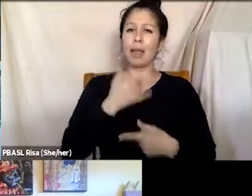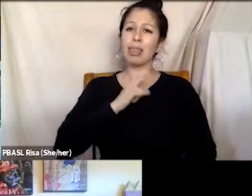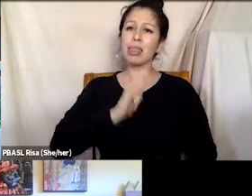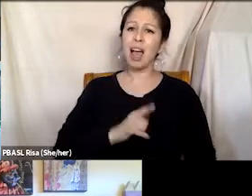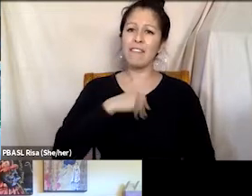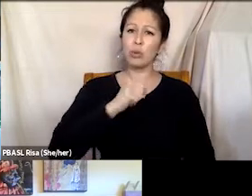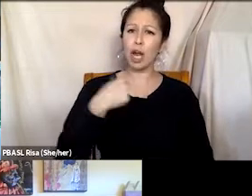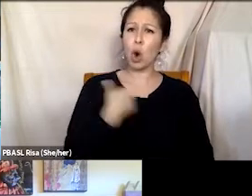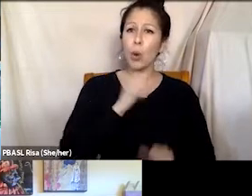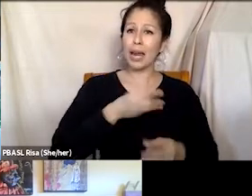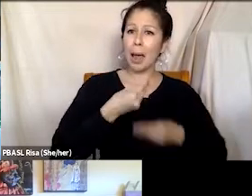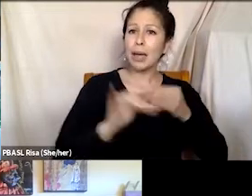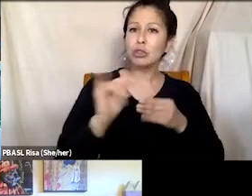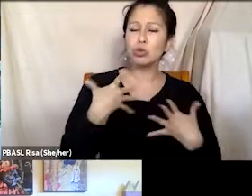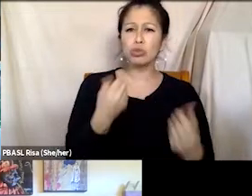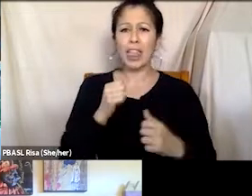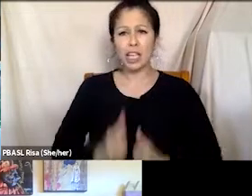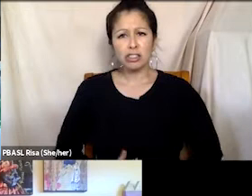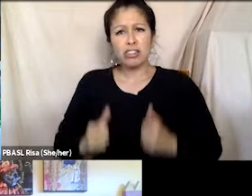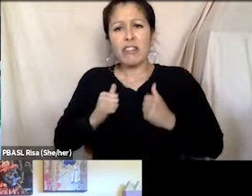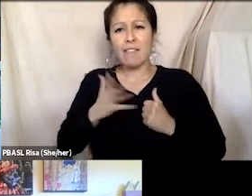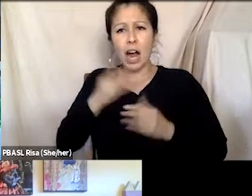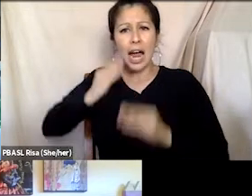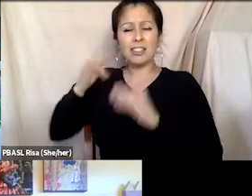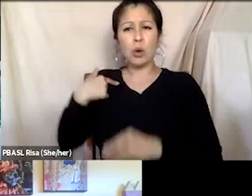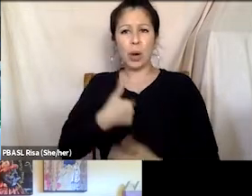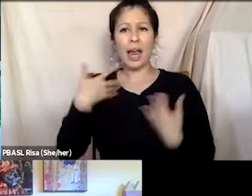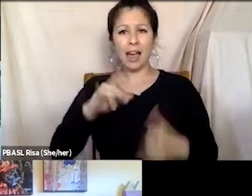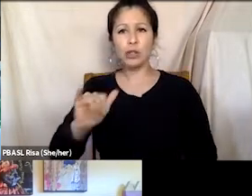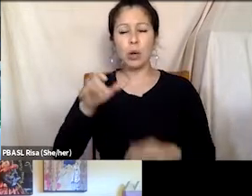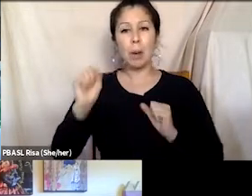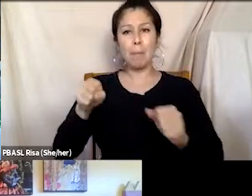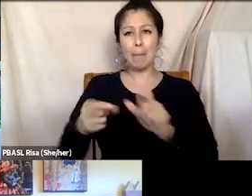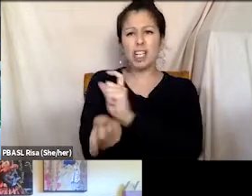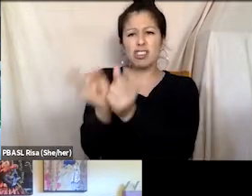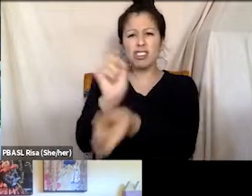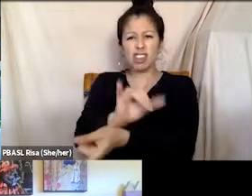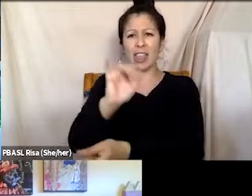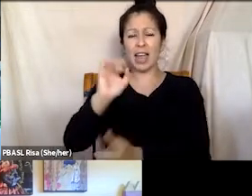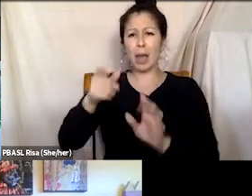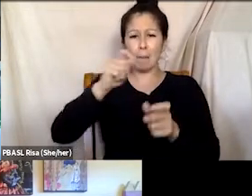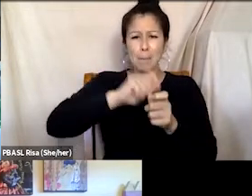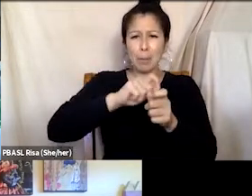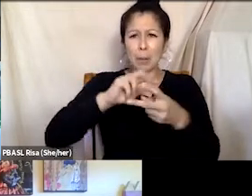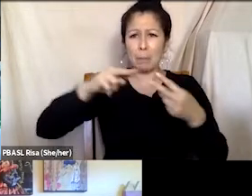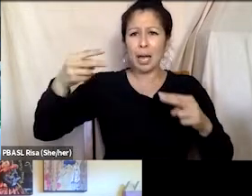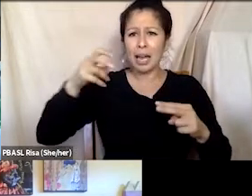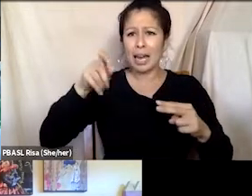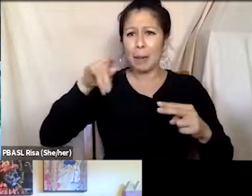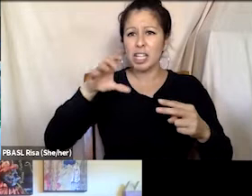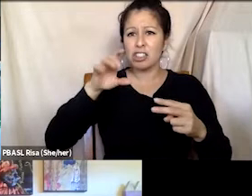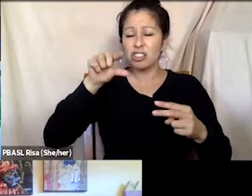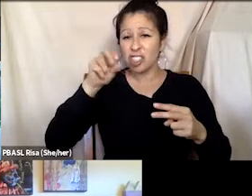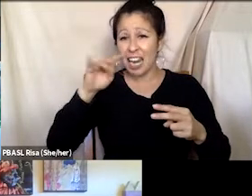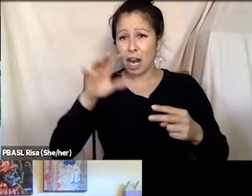and resilience and strength and the survival of our ancestors, it is possible to change those epigenetic markers. So we